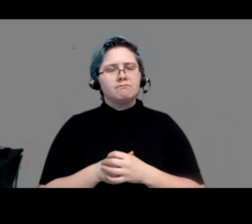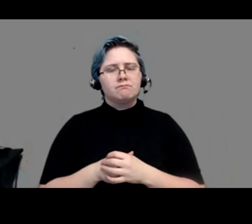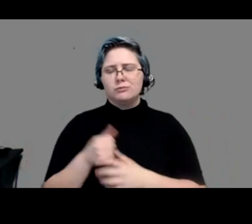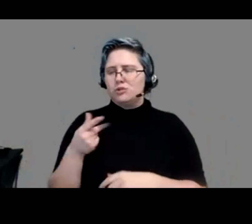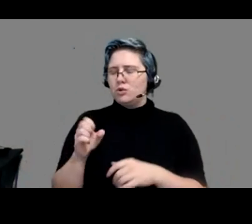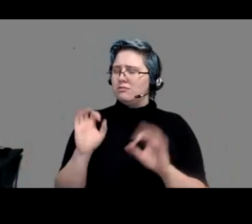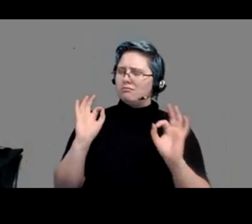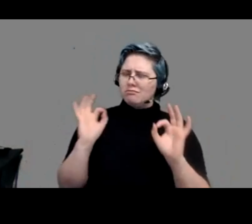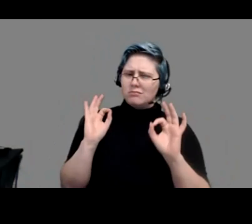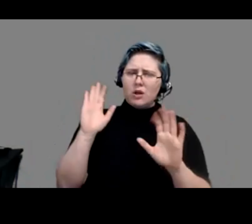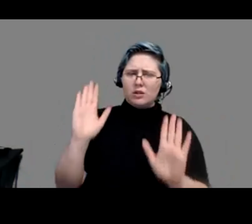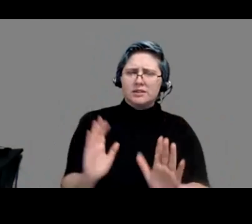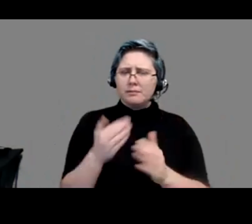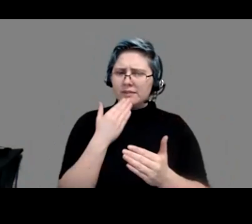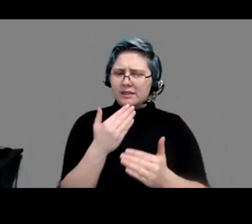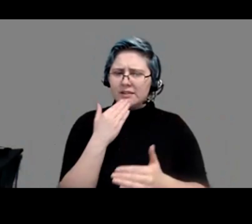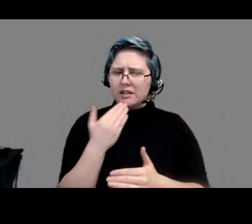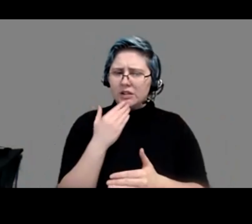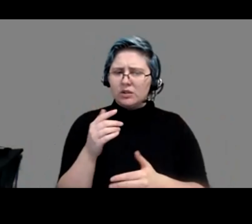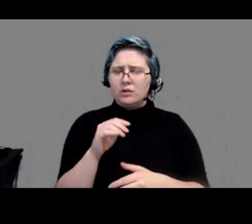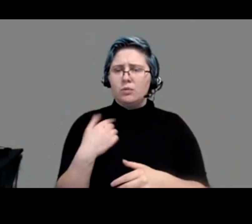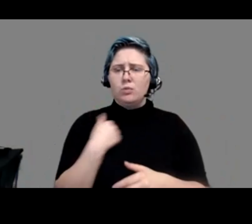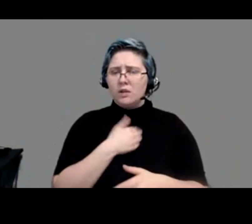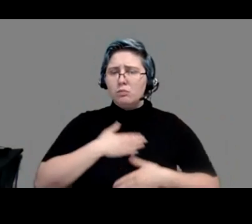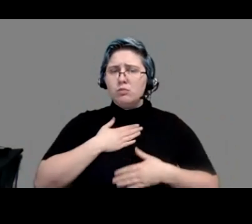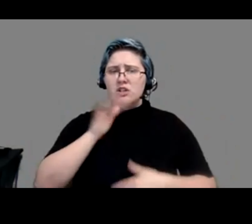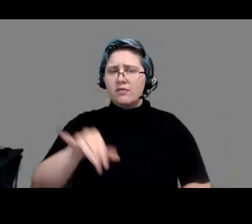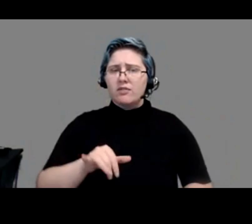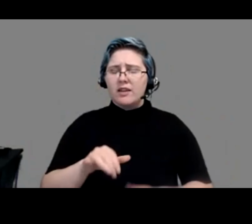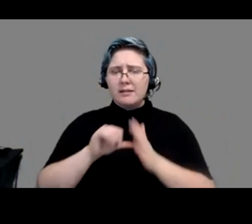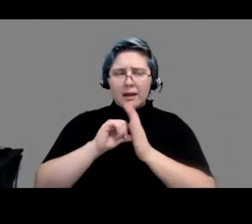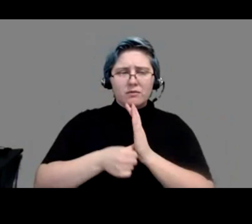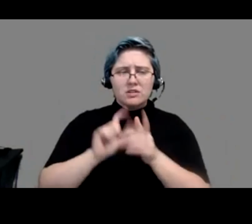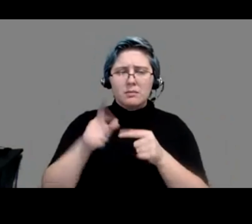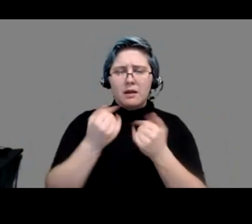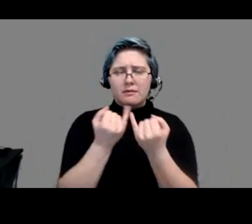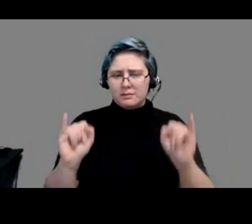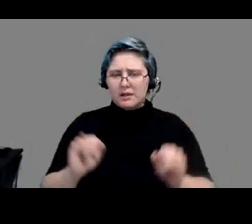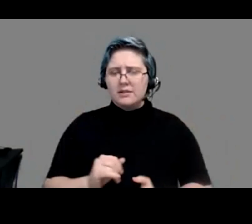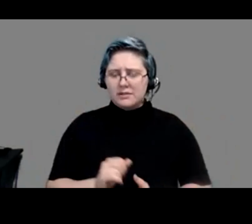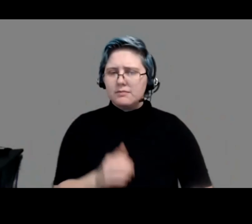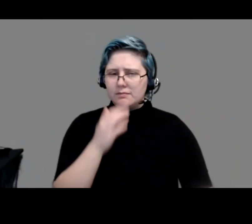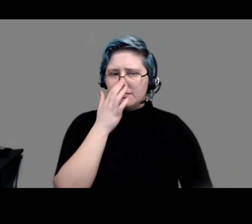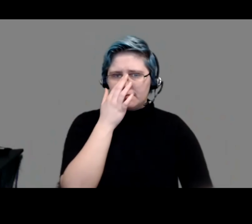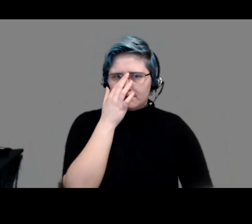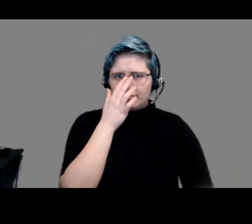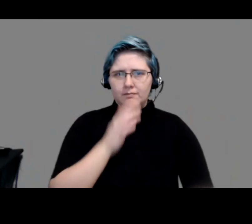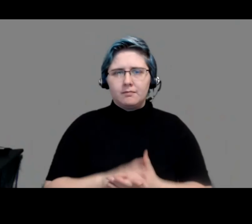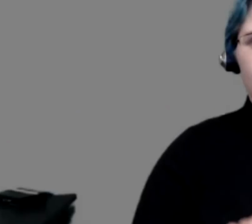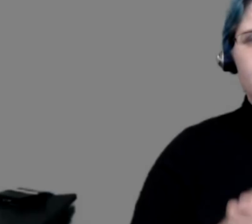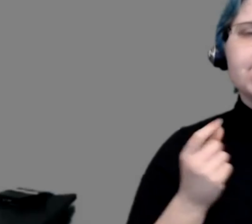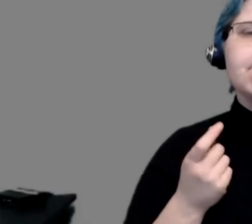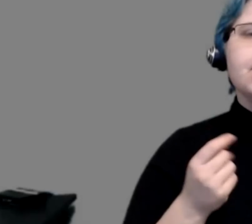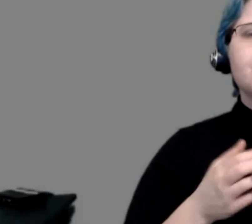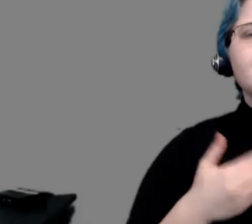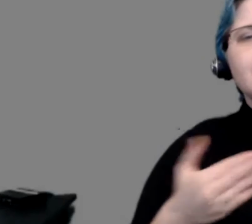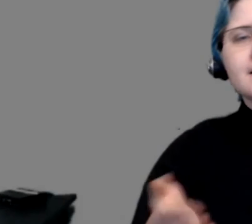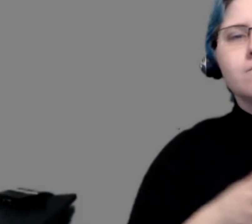Awesome. Thank you, Chris. We appreciate that emphasis on independence. How about